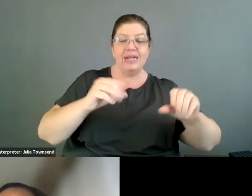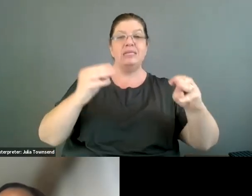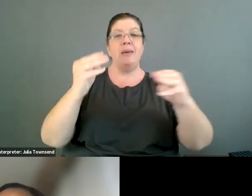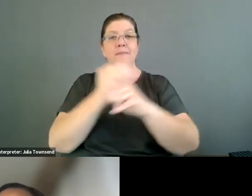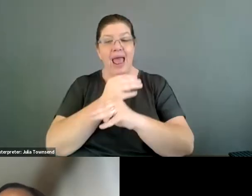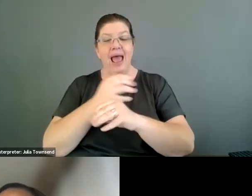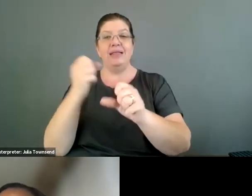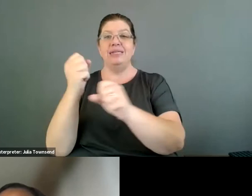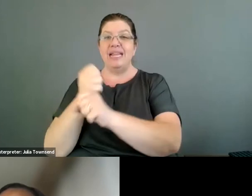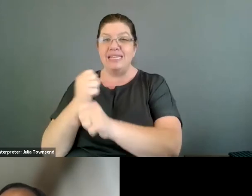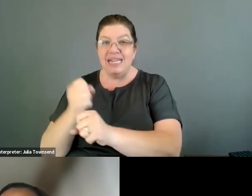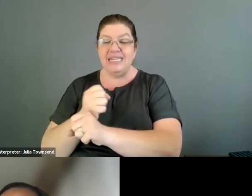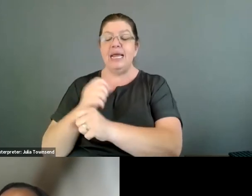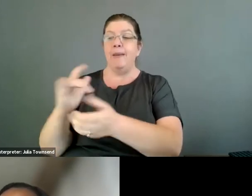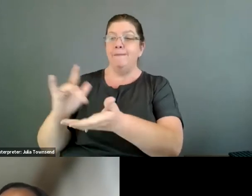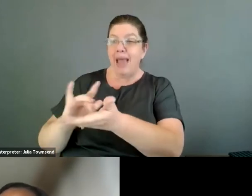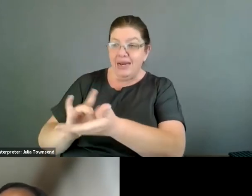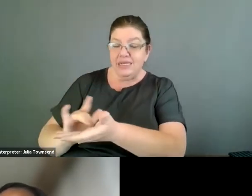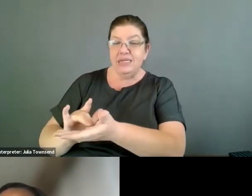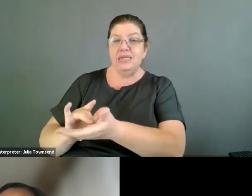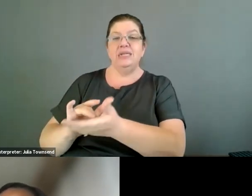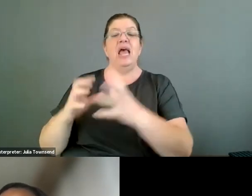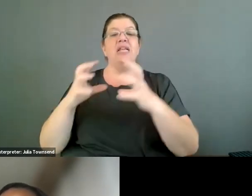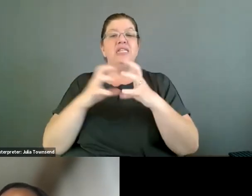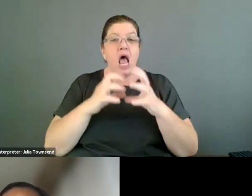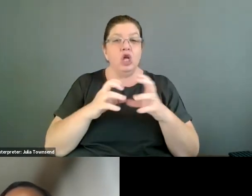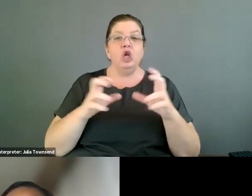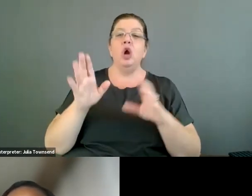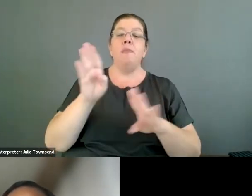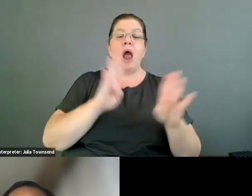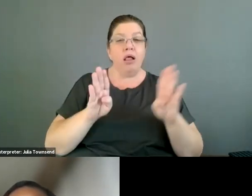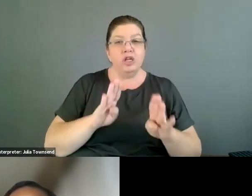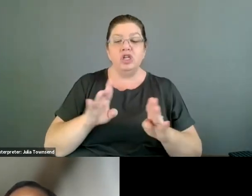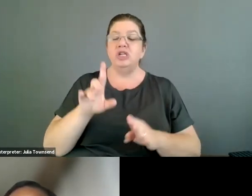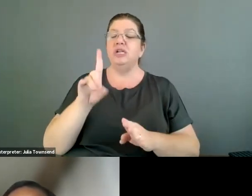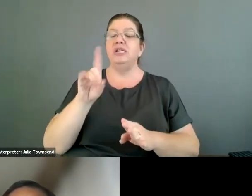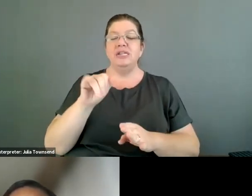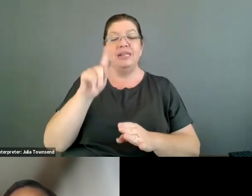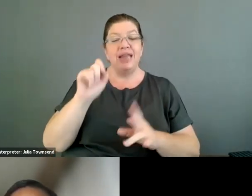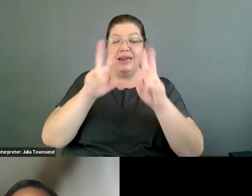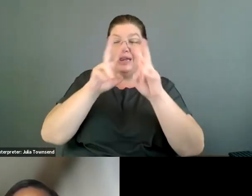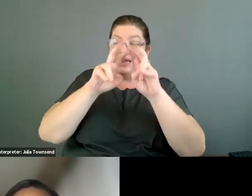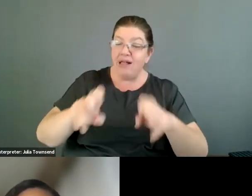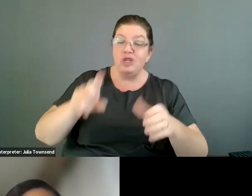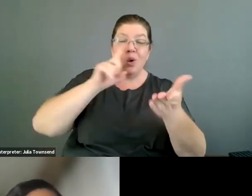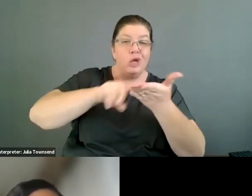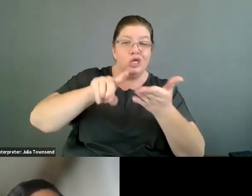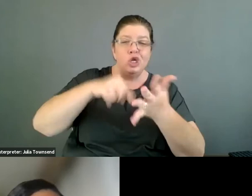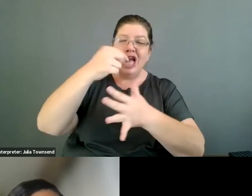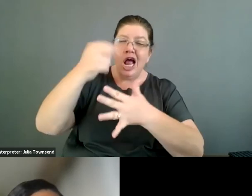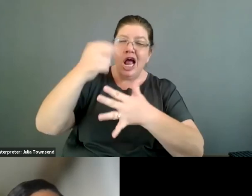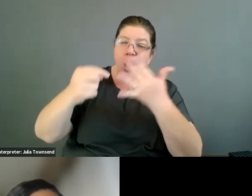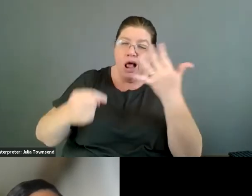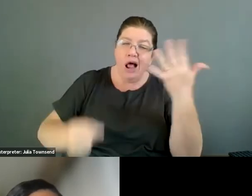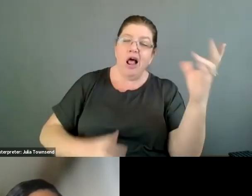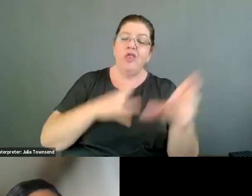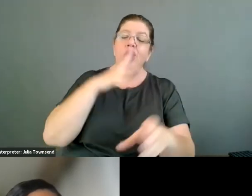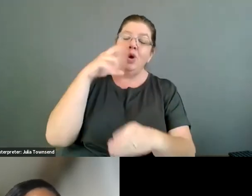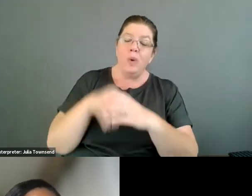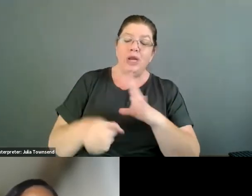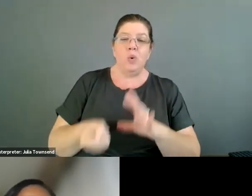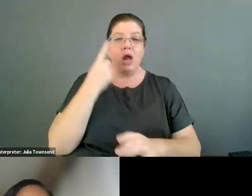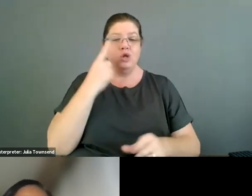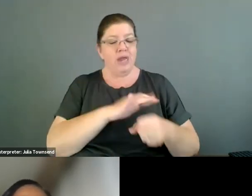statistics, medicine, cellular biology, data analysis, research, and all of the many aspects that go into understanding the